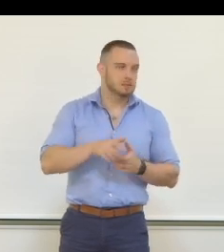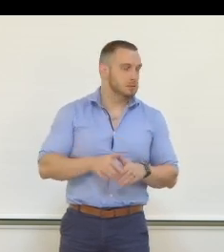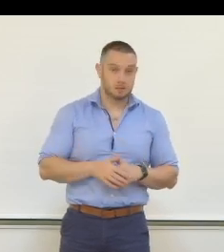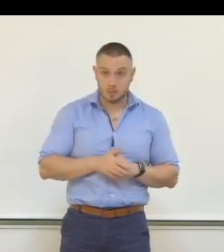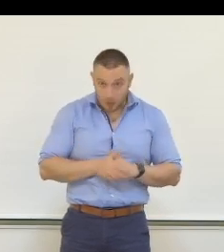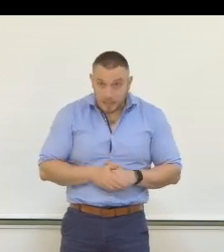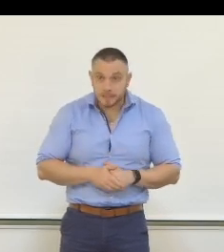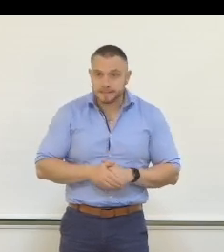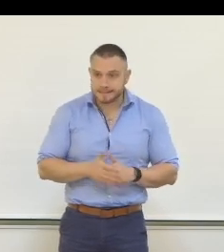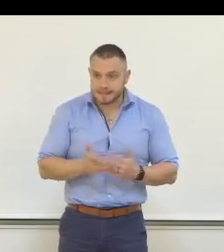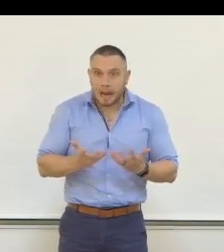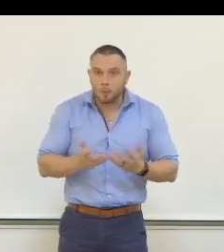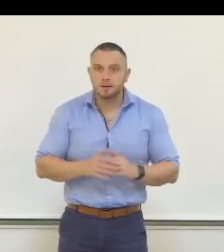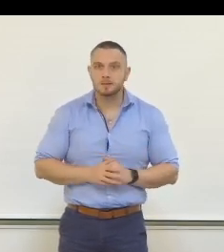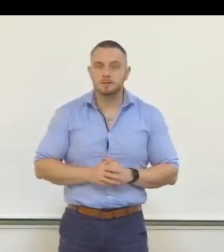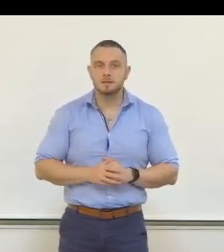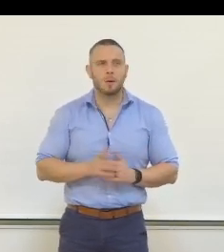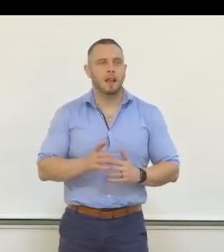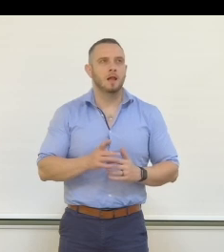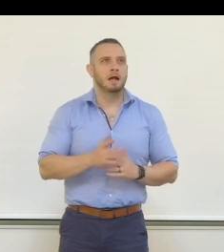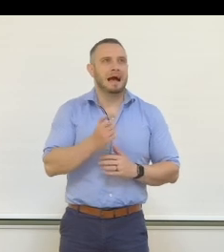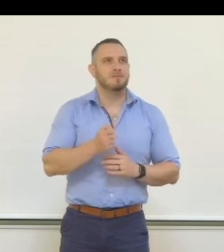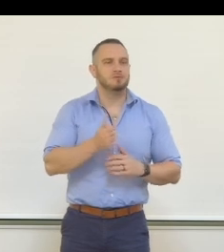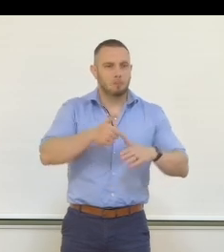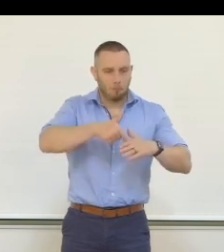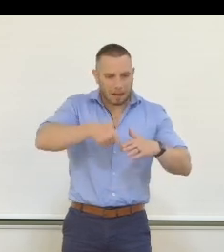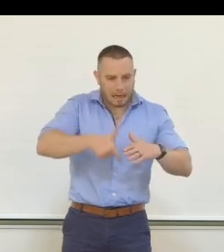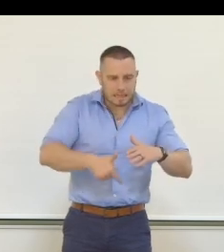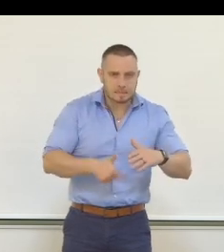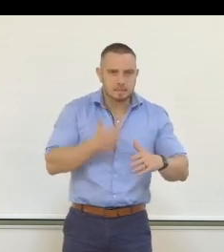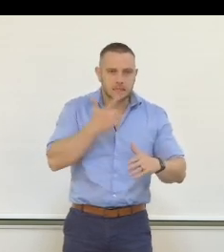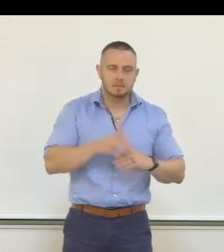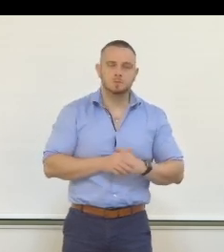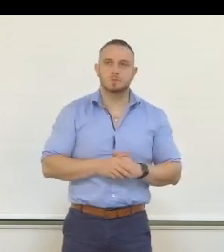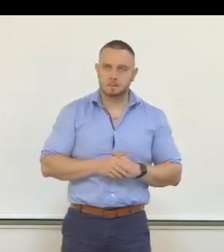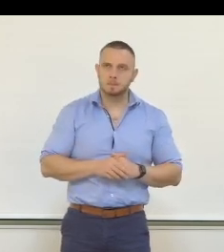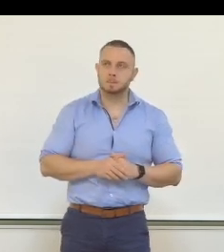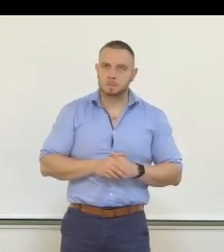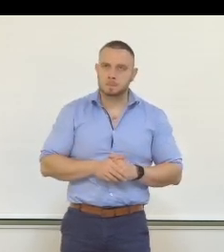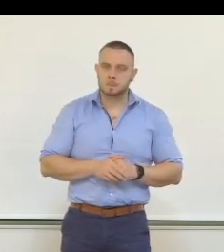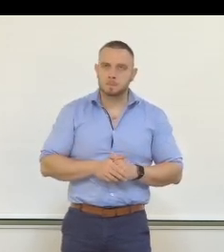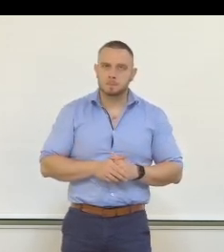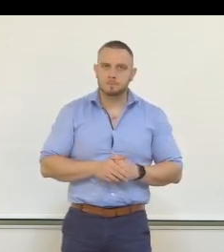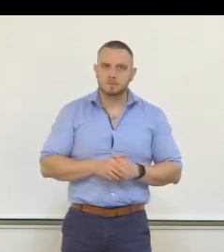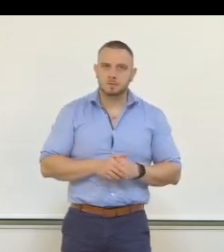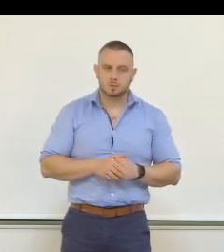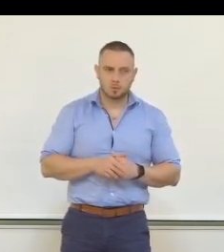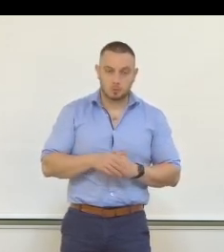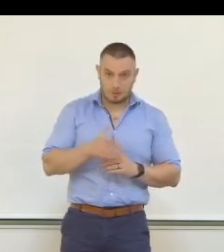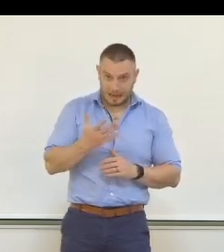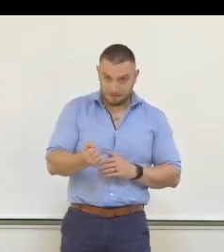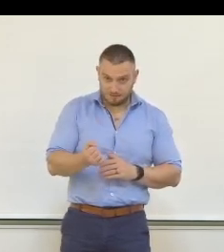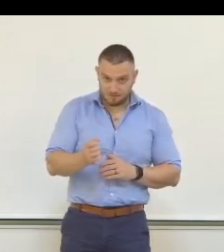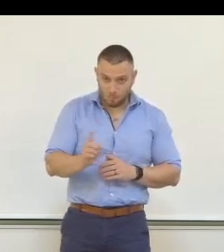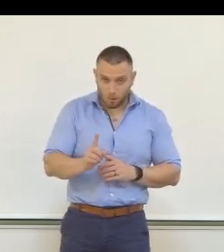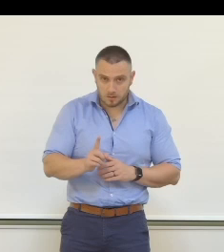okay, how are you going to do that? Well, there are some ideas. And then the next thing is, okay, what do you have then? You have some,